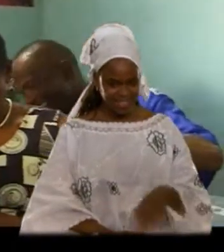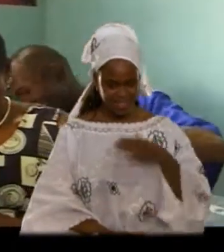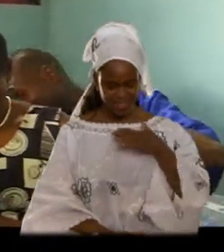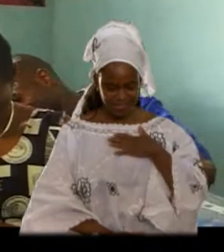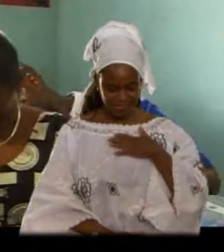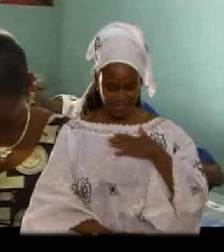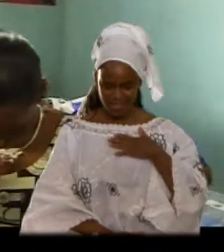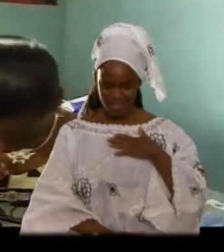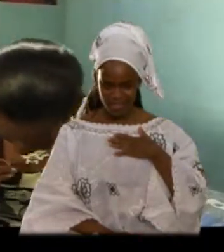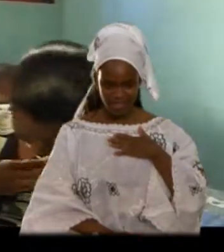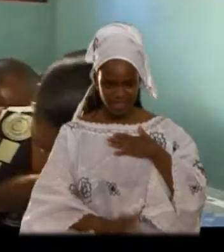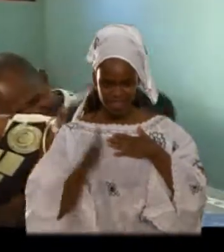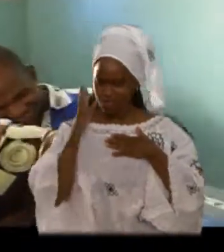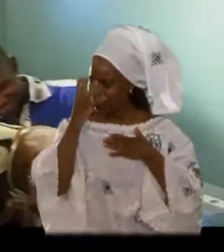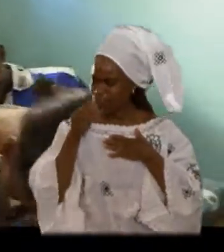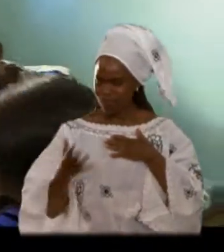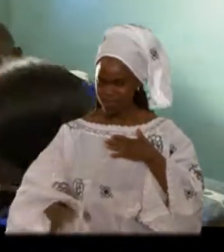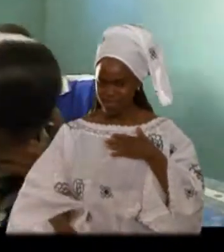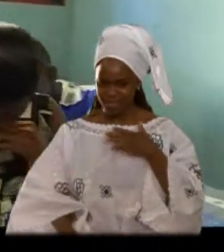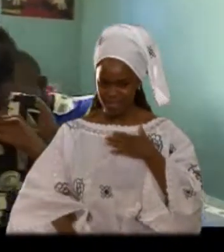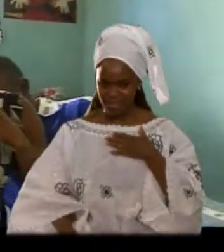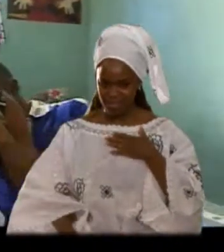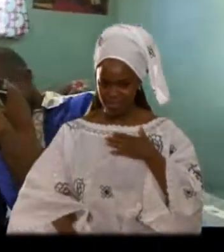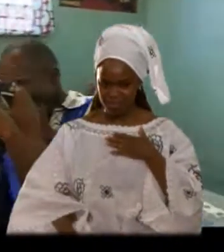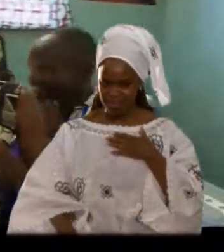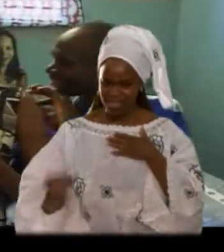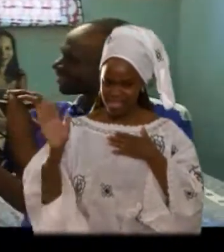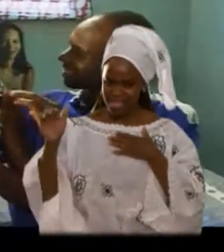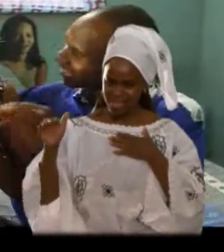Yeah. Hmm. It's beautiful.